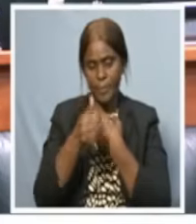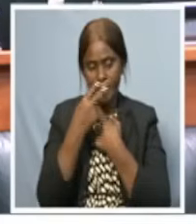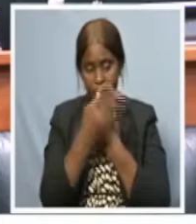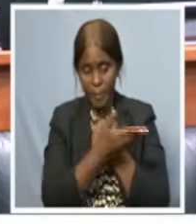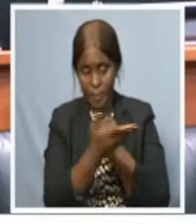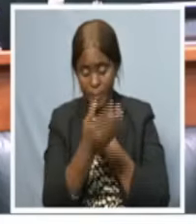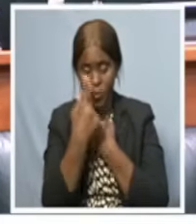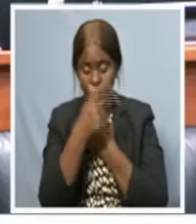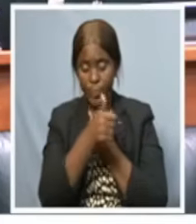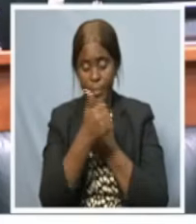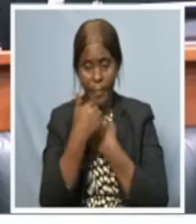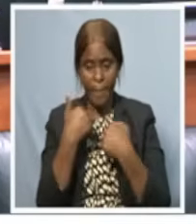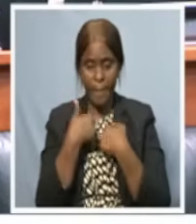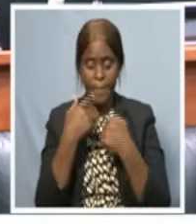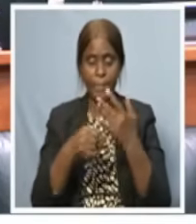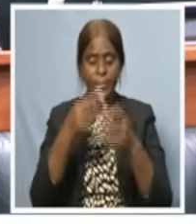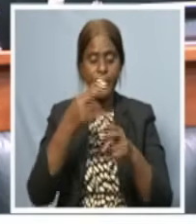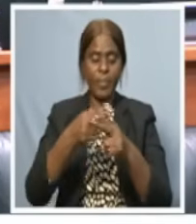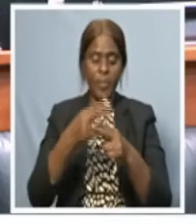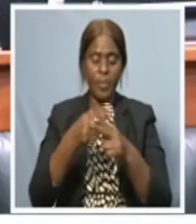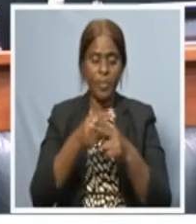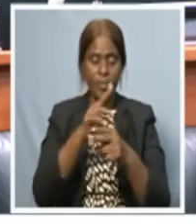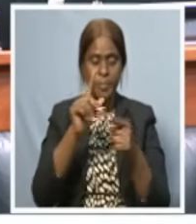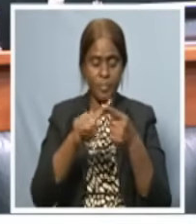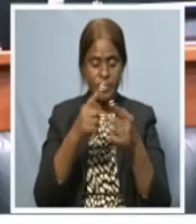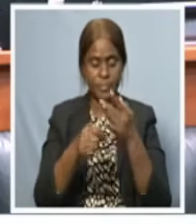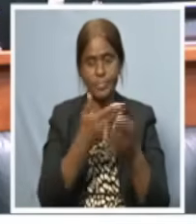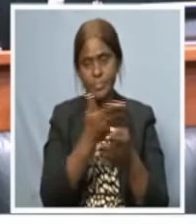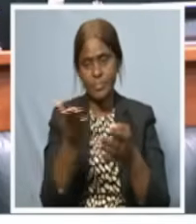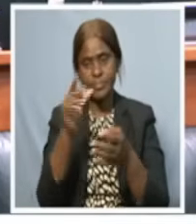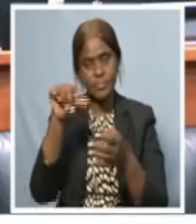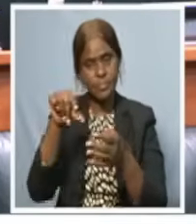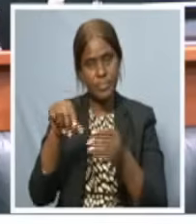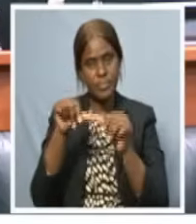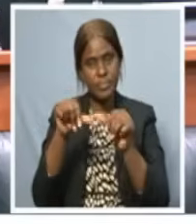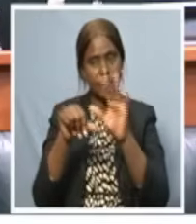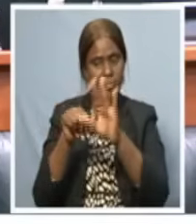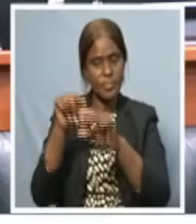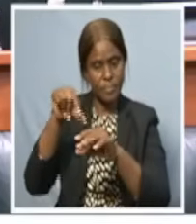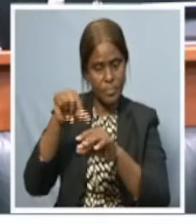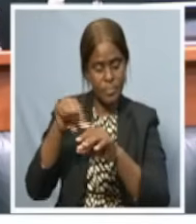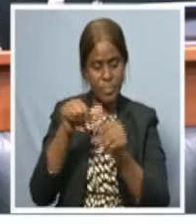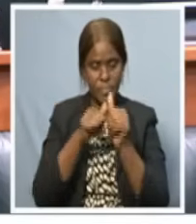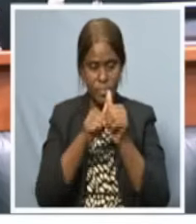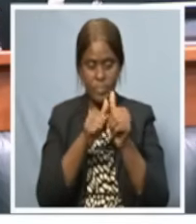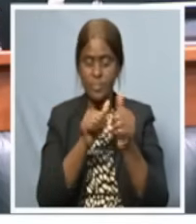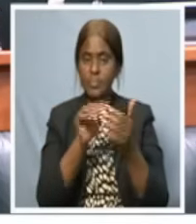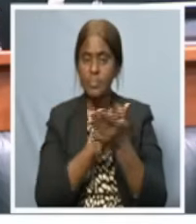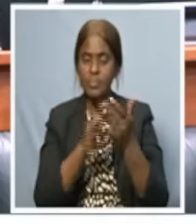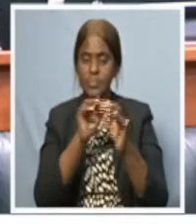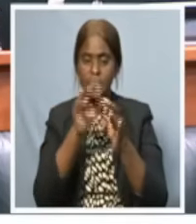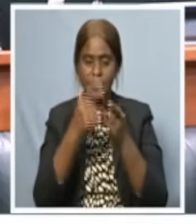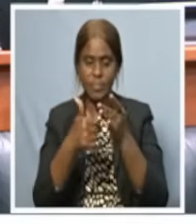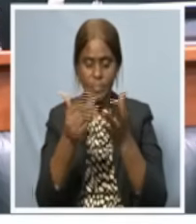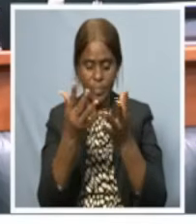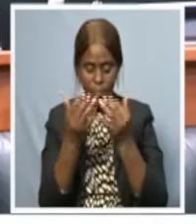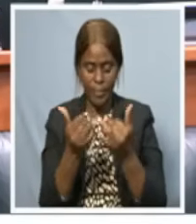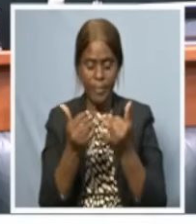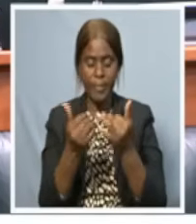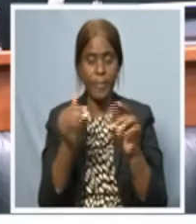at those who had remained. Do they still qualify based on, what you